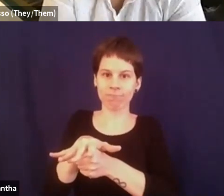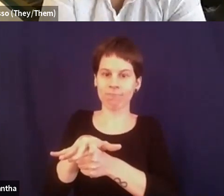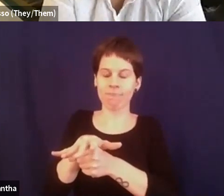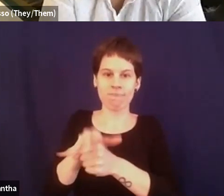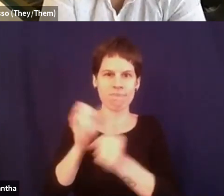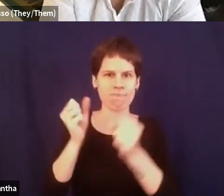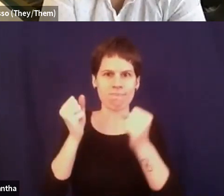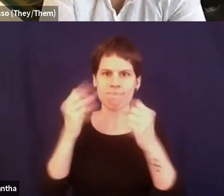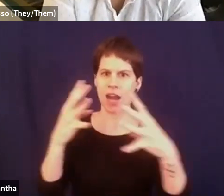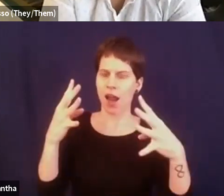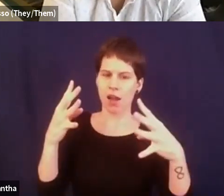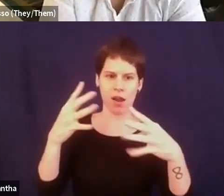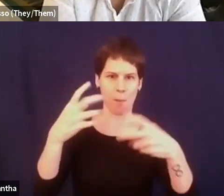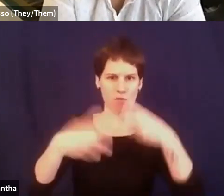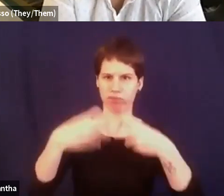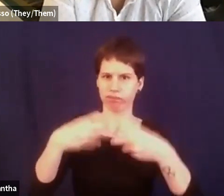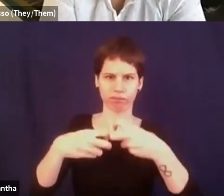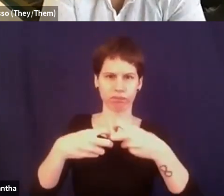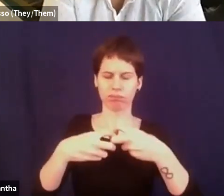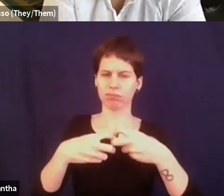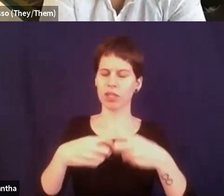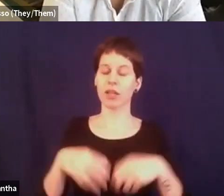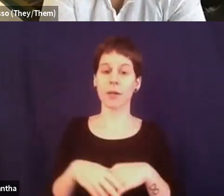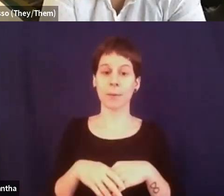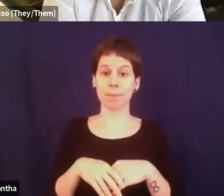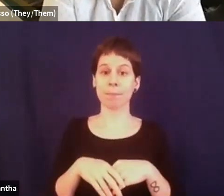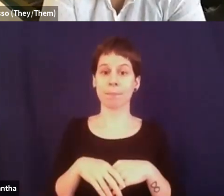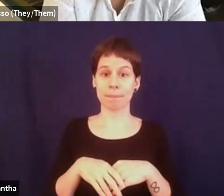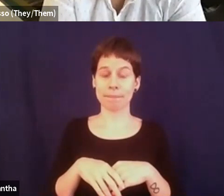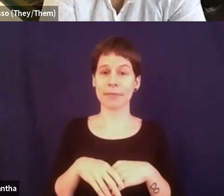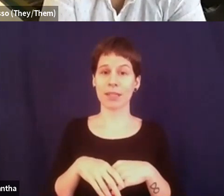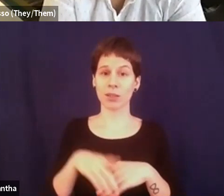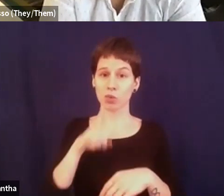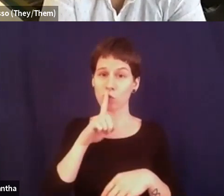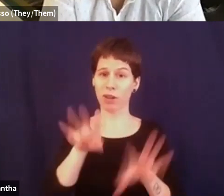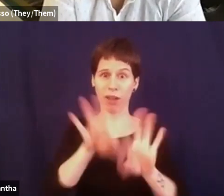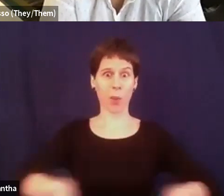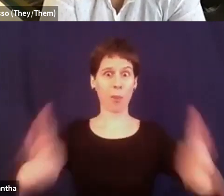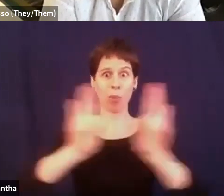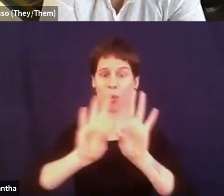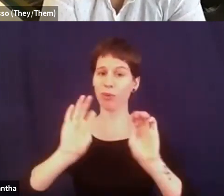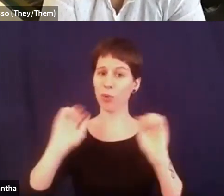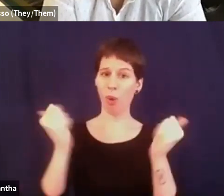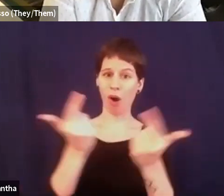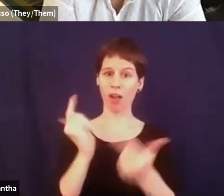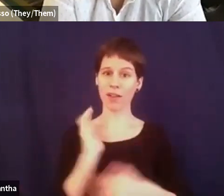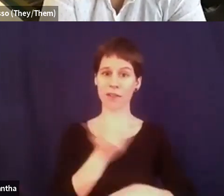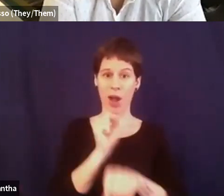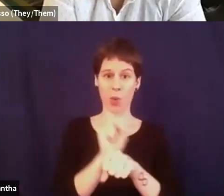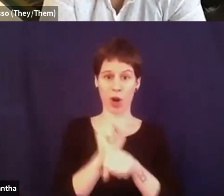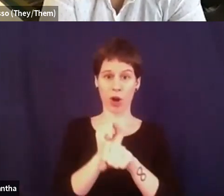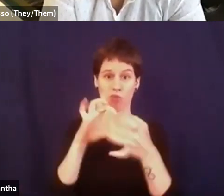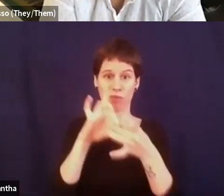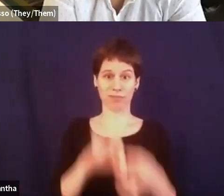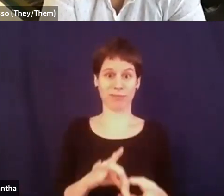multiplicative is critical, and it's not just to this work. It's critical to all of the work we do around oppression. There